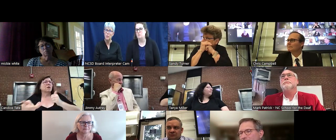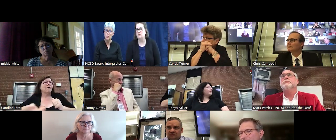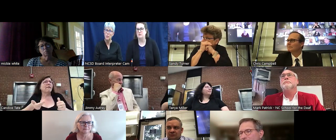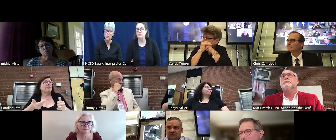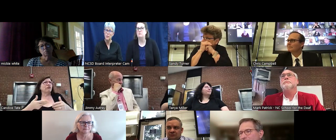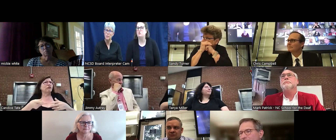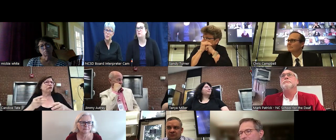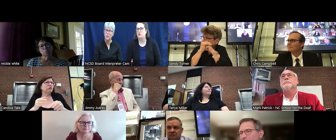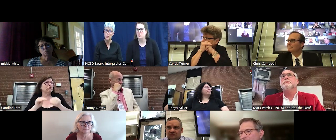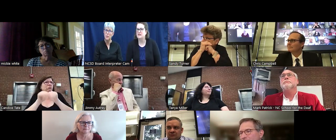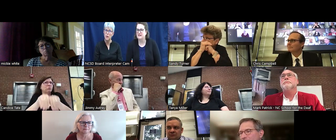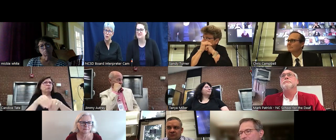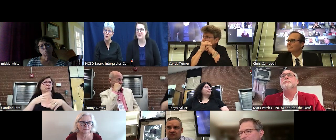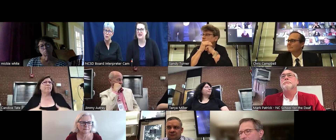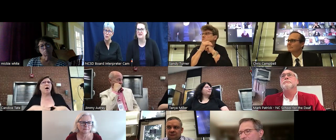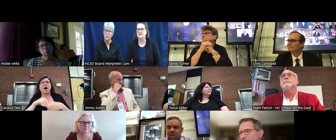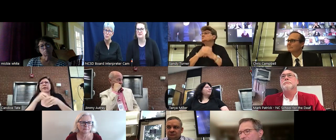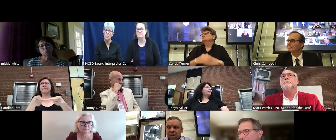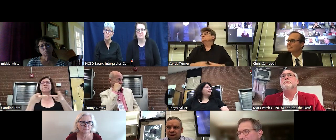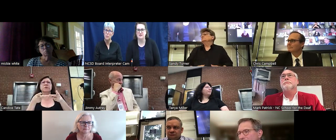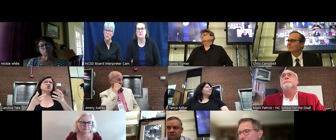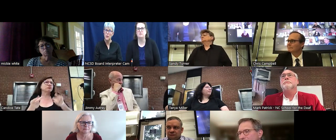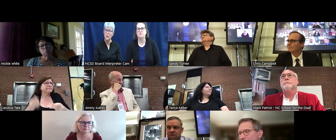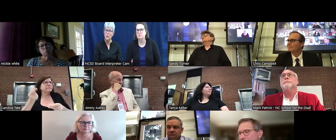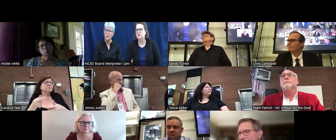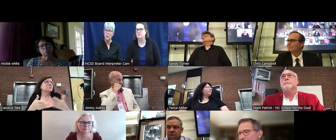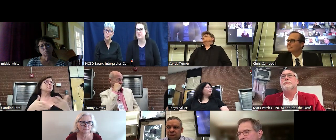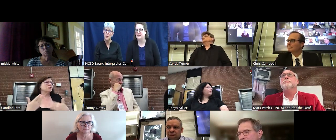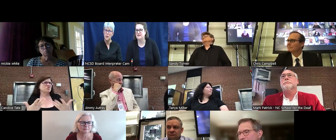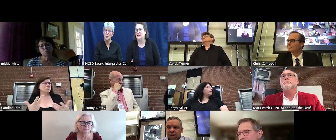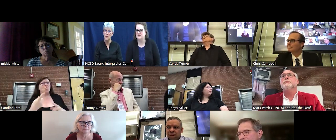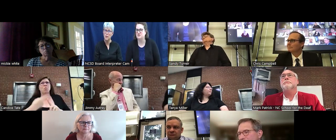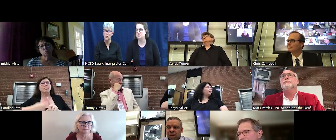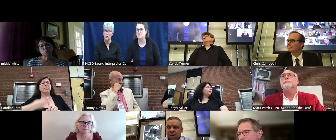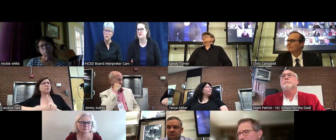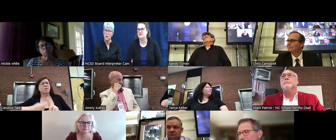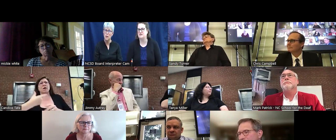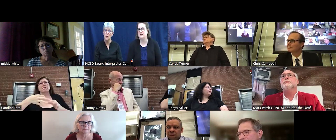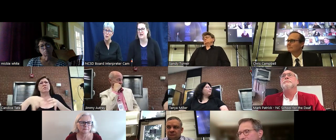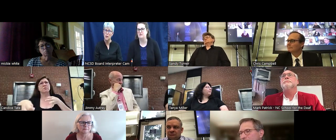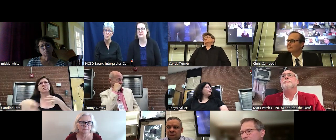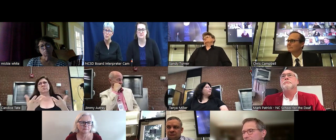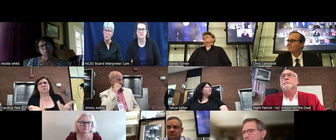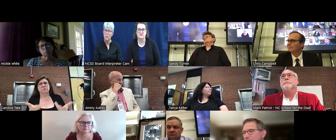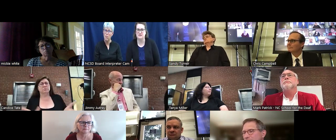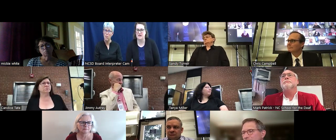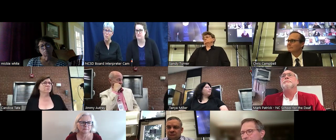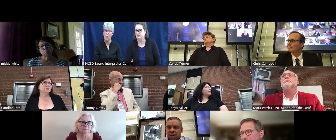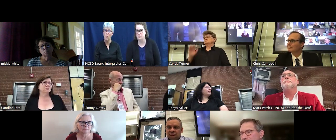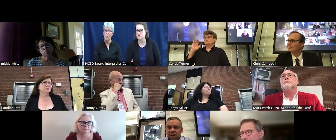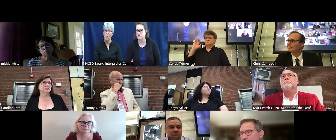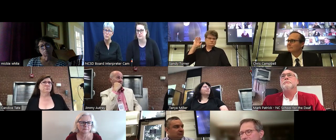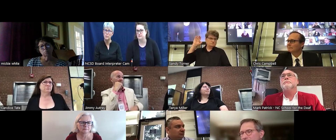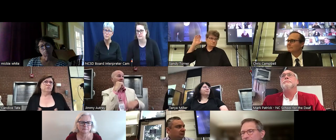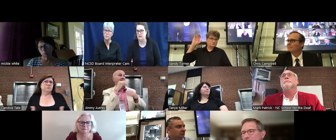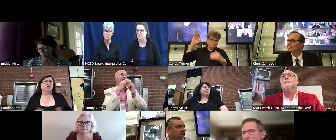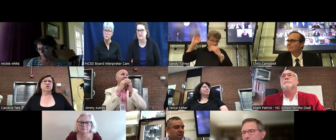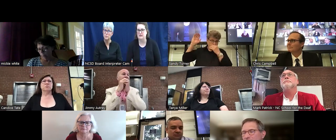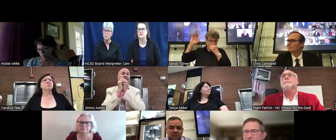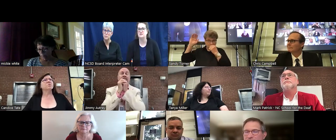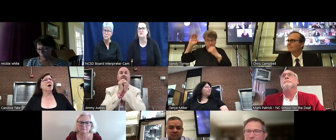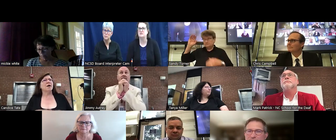we want to move the ball quickly and, put a body in that position as fast as we can, but sometimes it does take 1 or 2 or